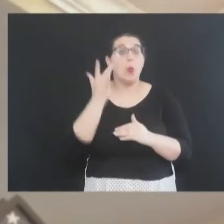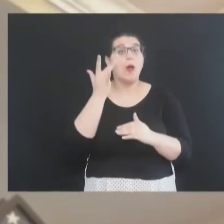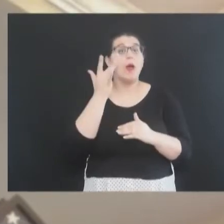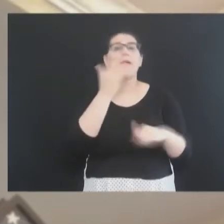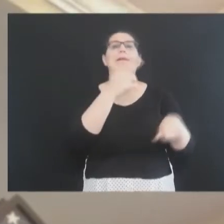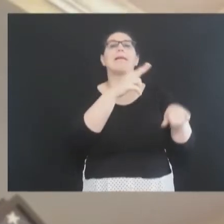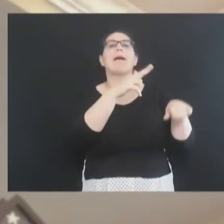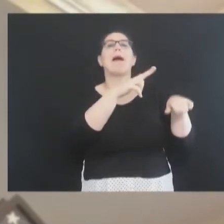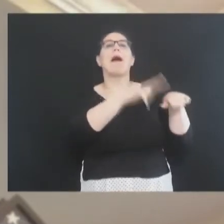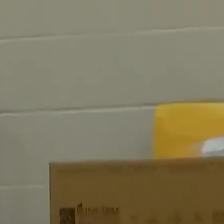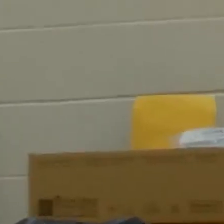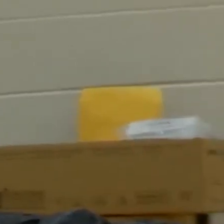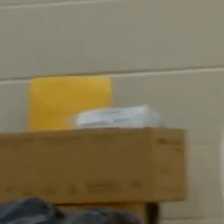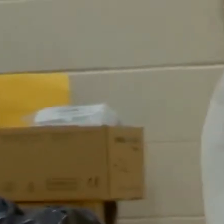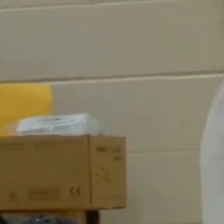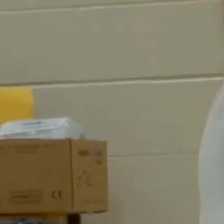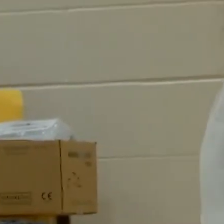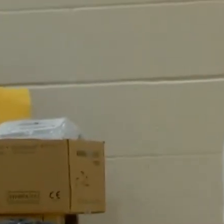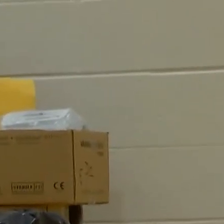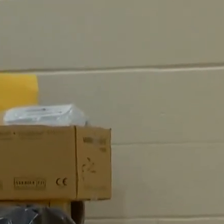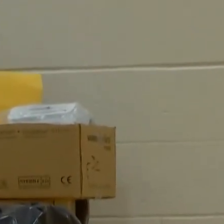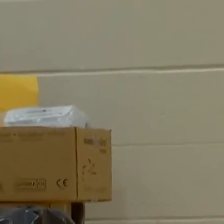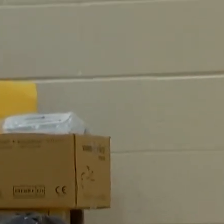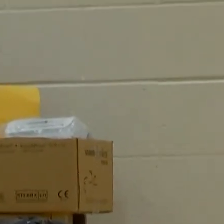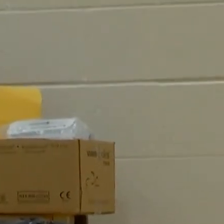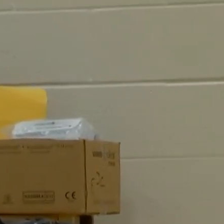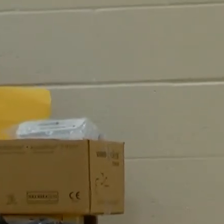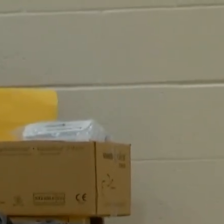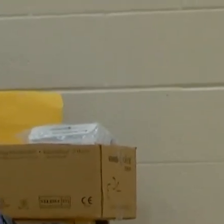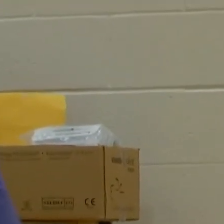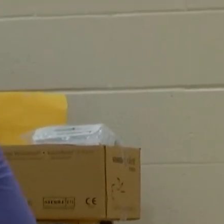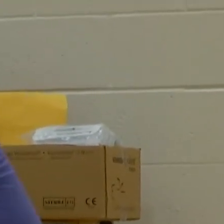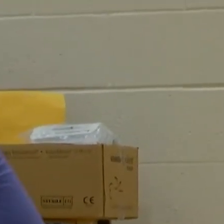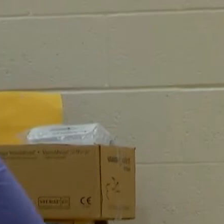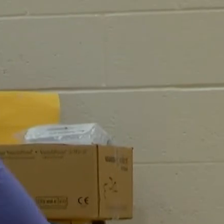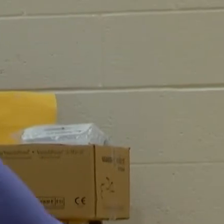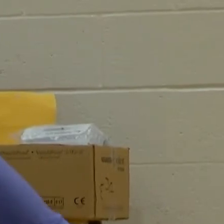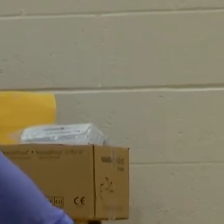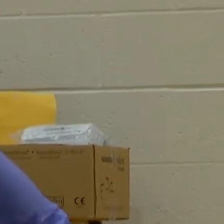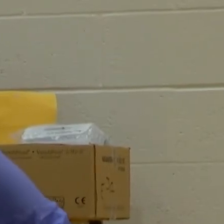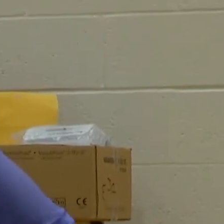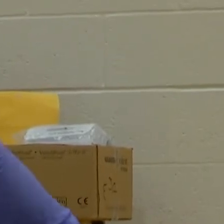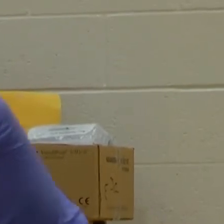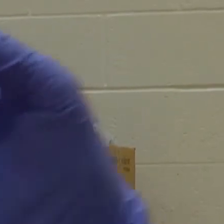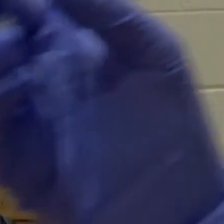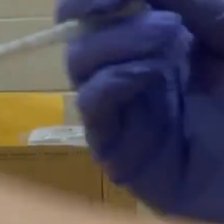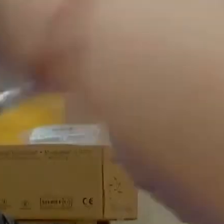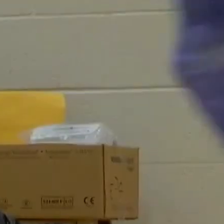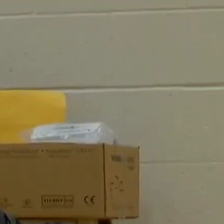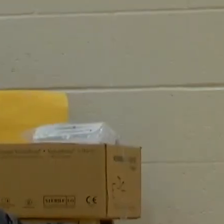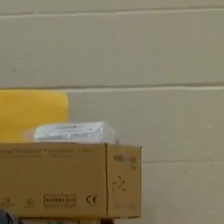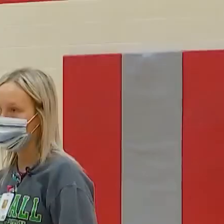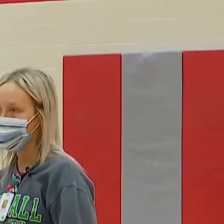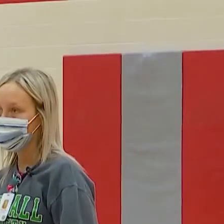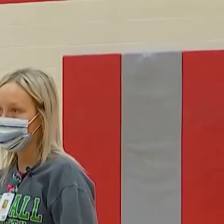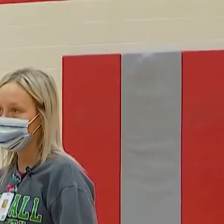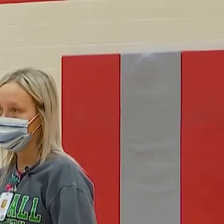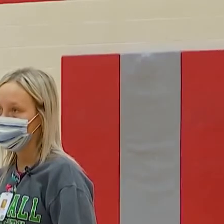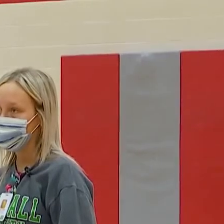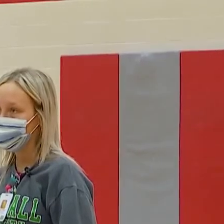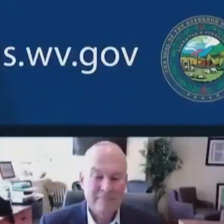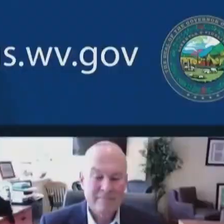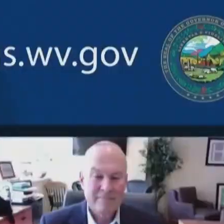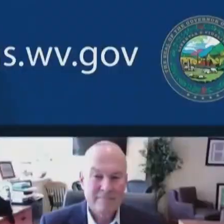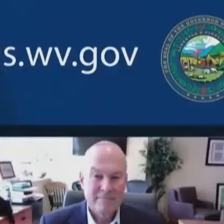national supply issue. The White House says 7 southern states with low vaccination rates have used up 70% of the antibodies so